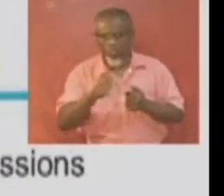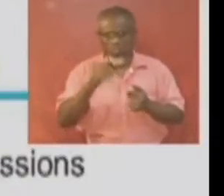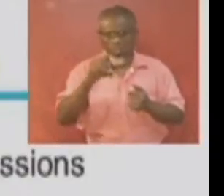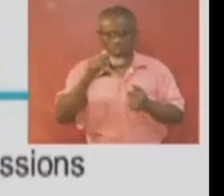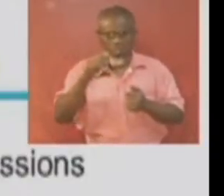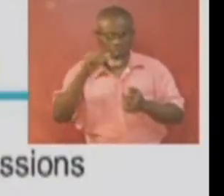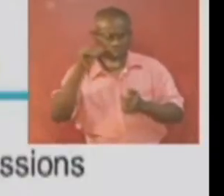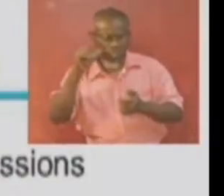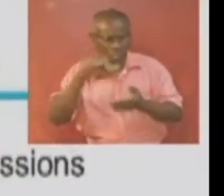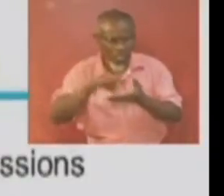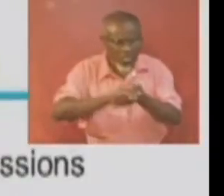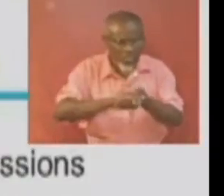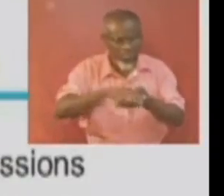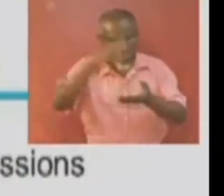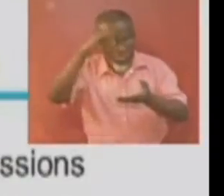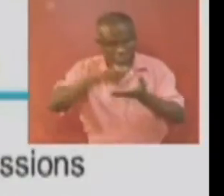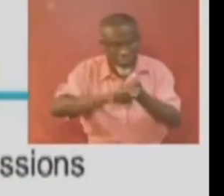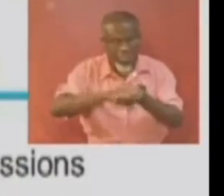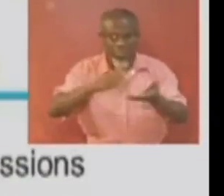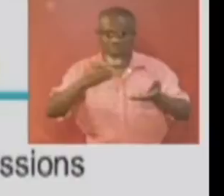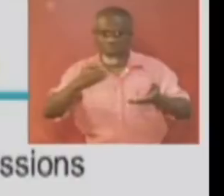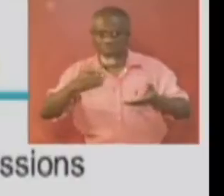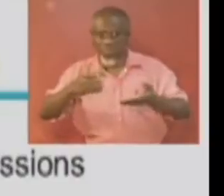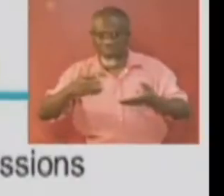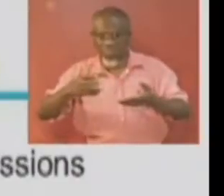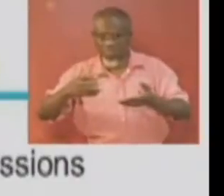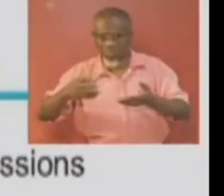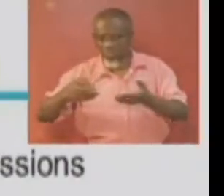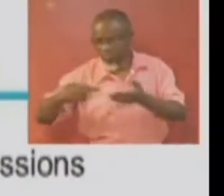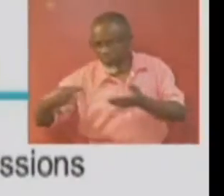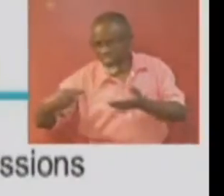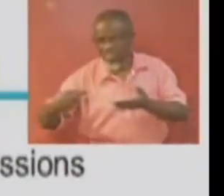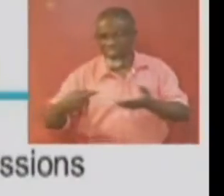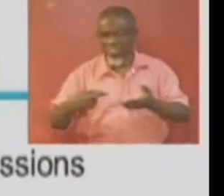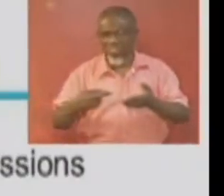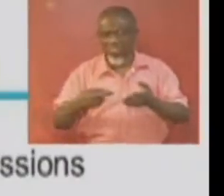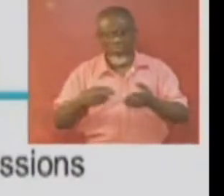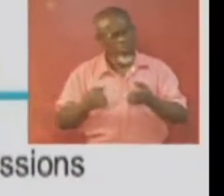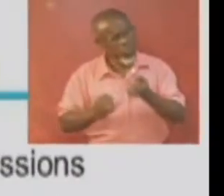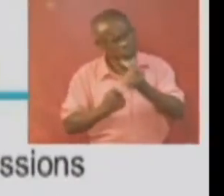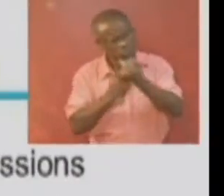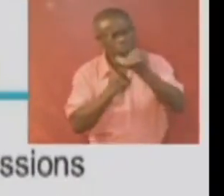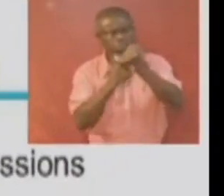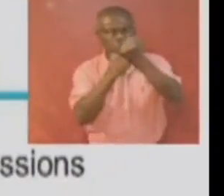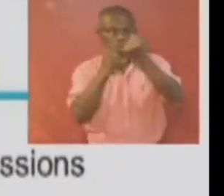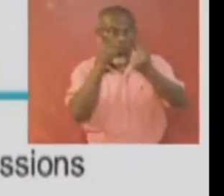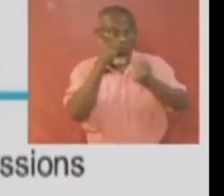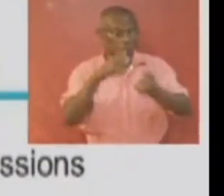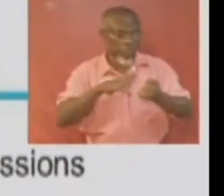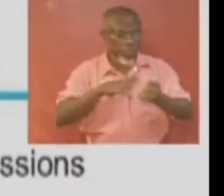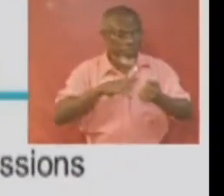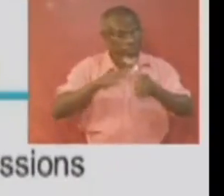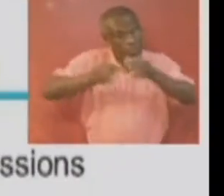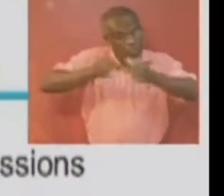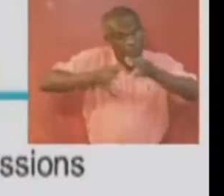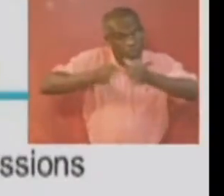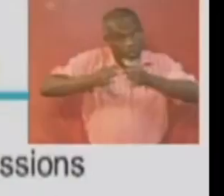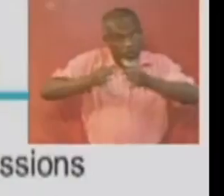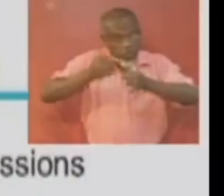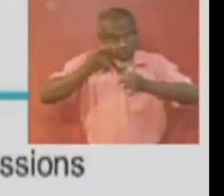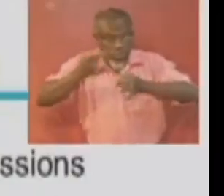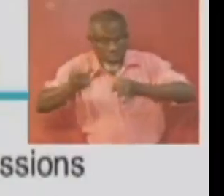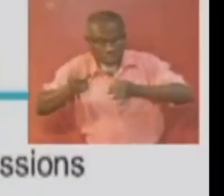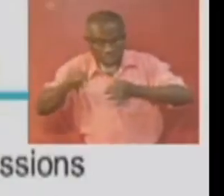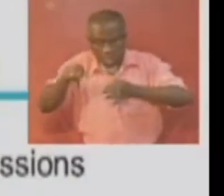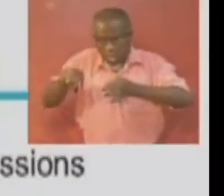husbands, relatives. Please be supportive. Be aware of this. Recognize if your loved ones need help.